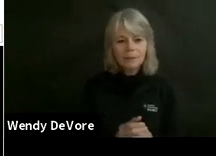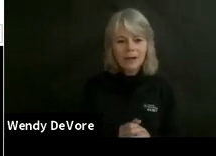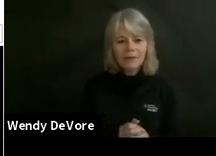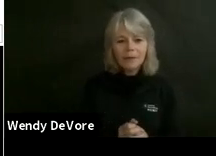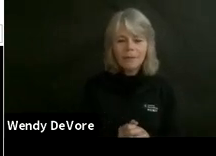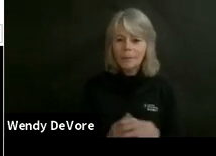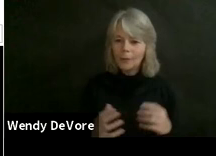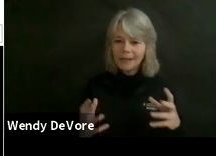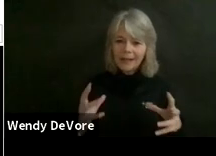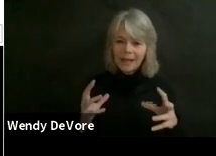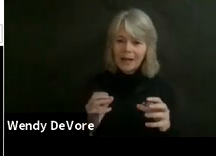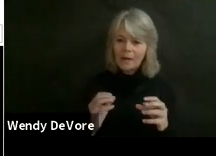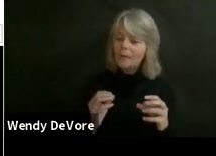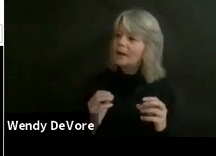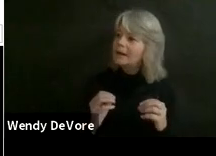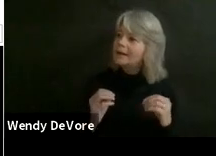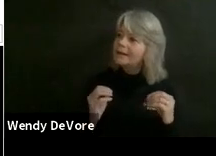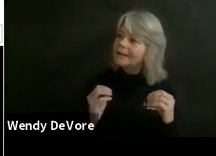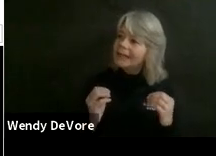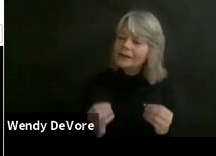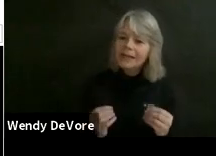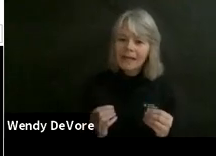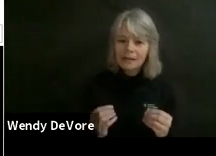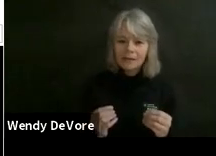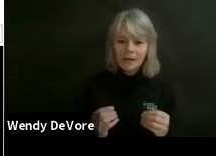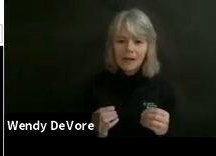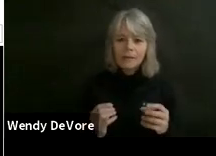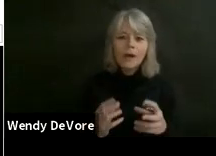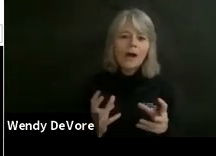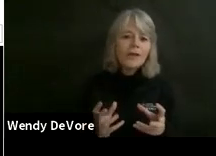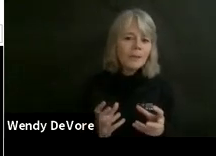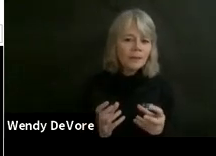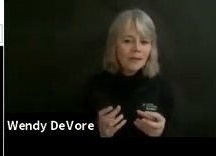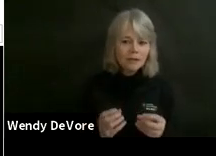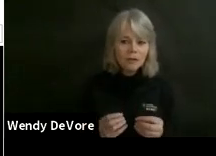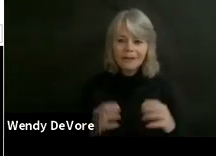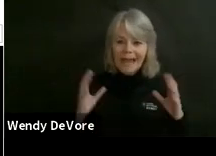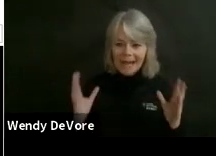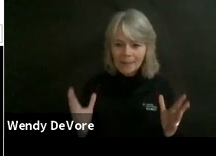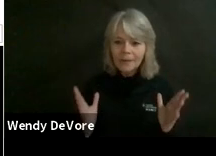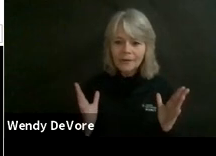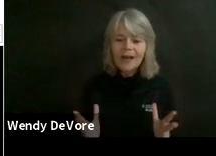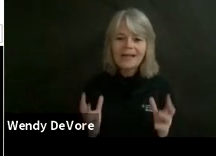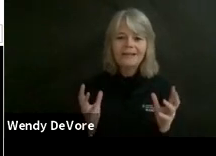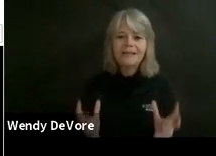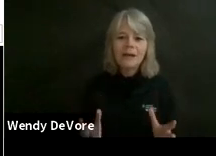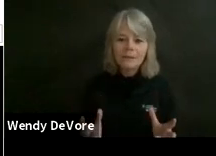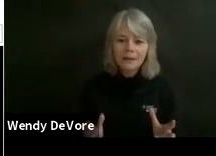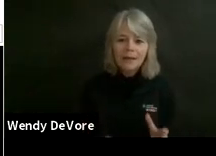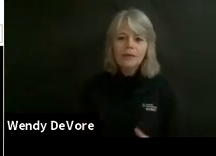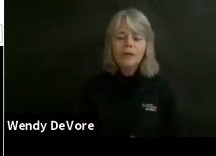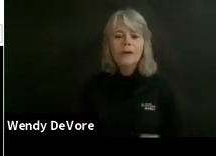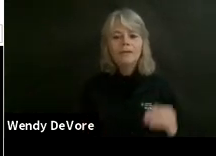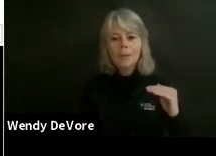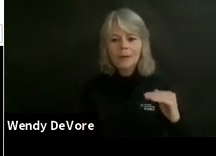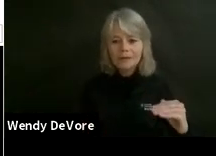drives home the point how hearing aids, what all they really do is amplify sound.